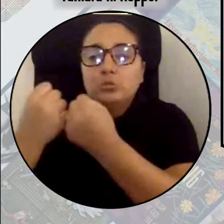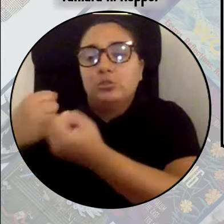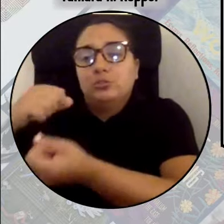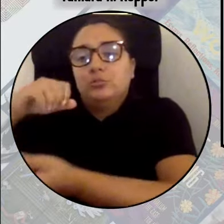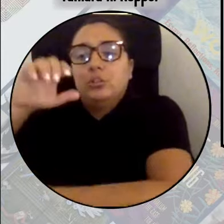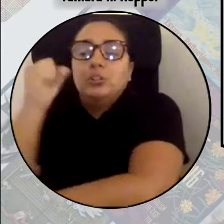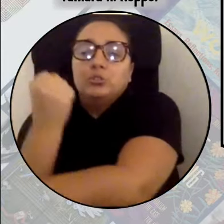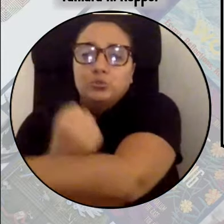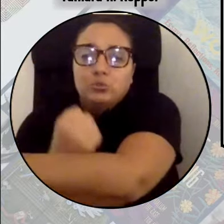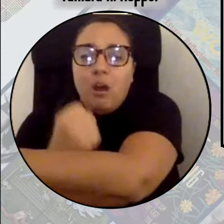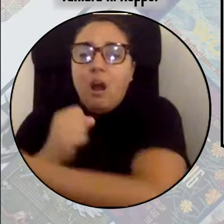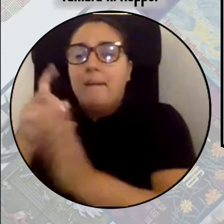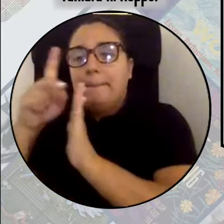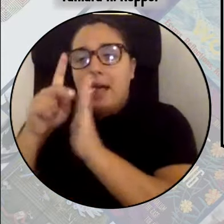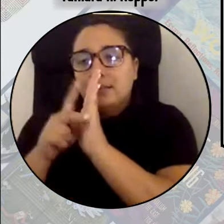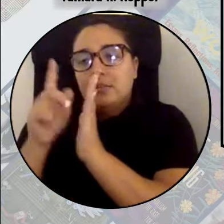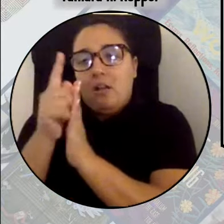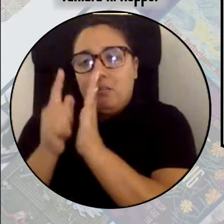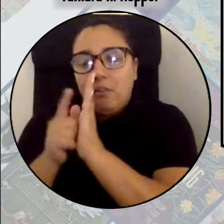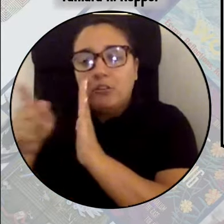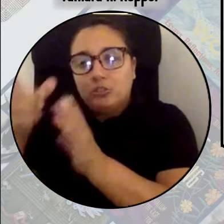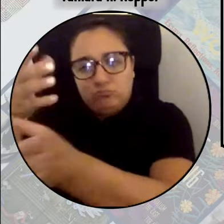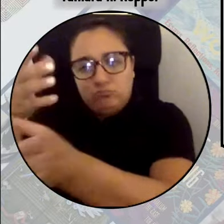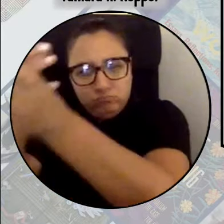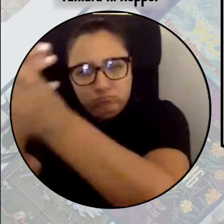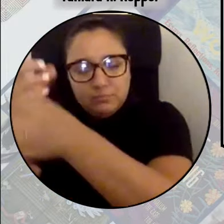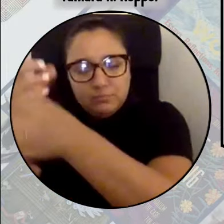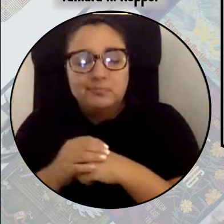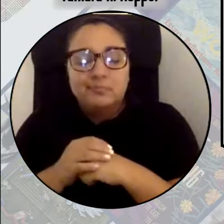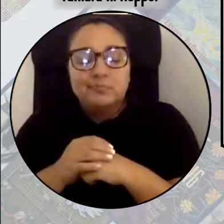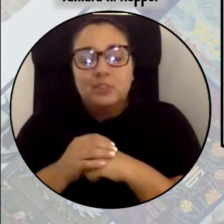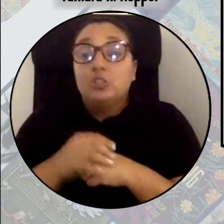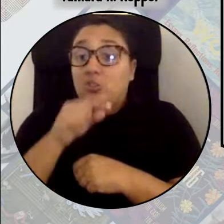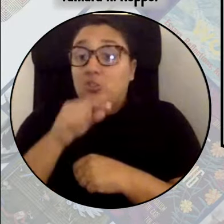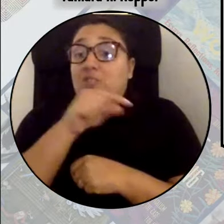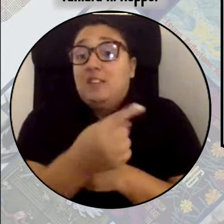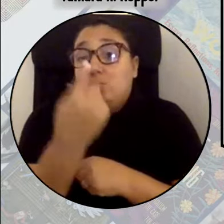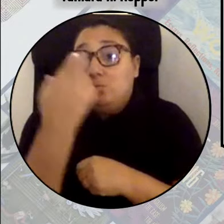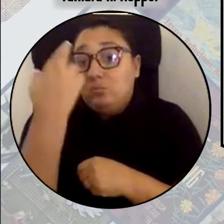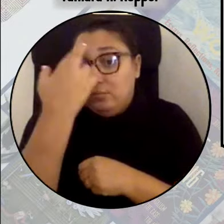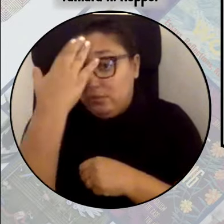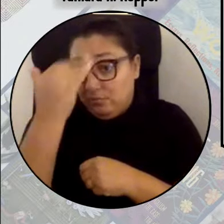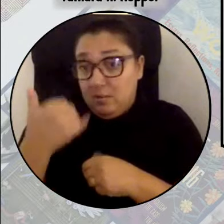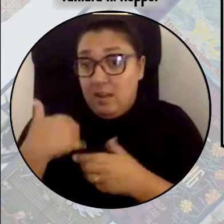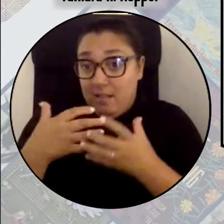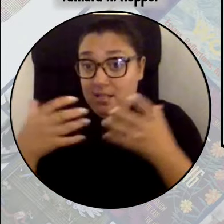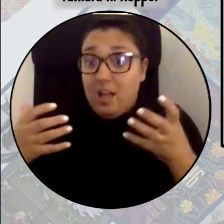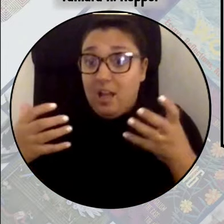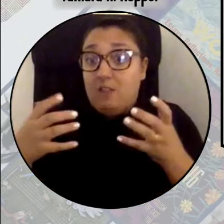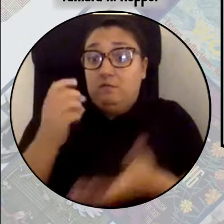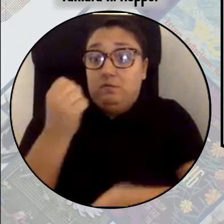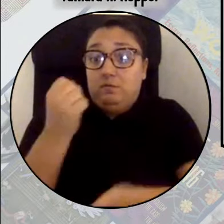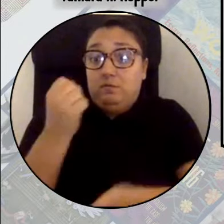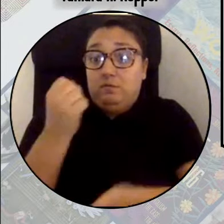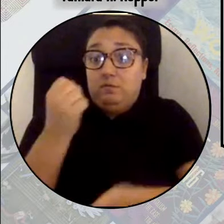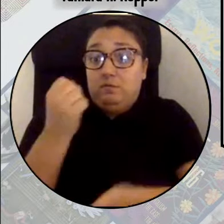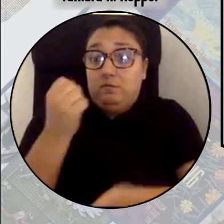This is something where you have these drug laws. And so part of, I just want to point out, and this is something we're going to think